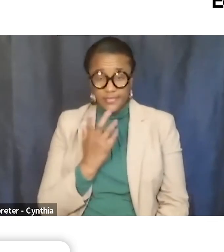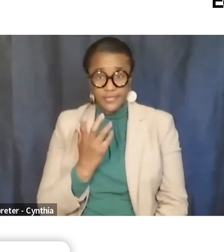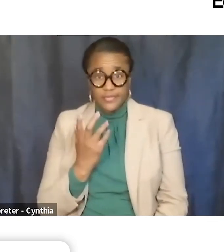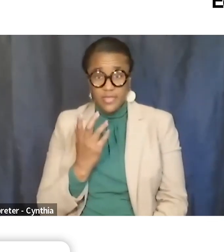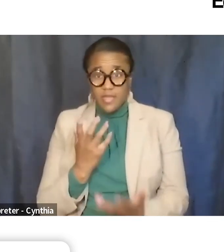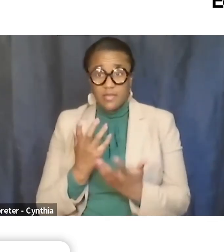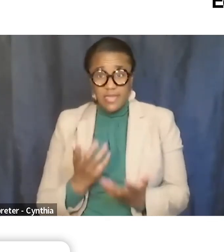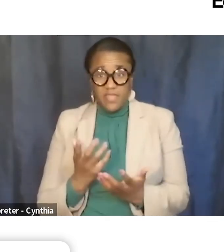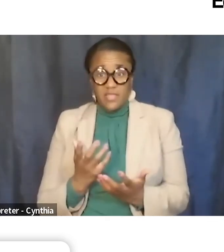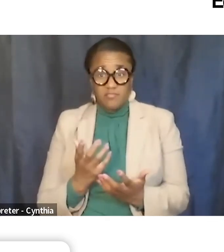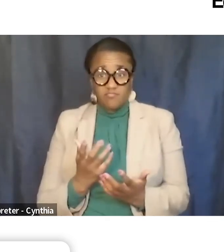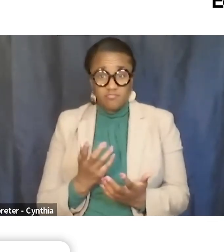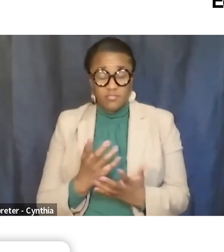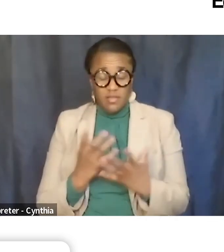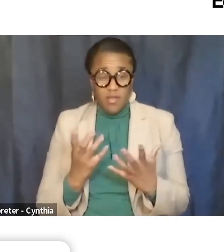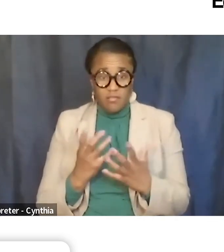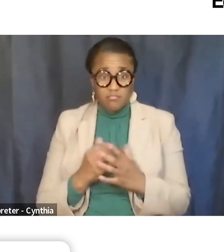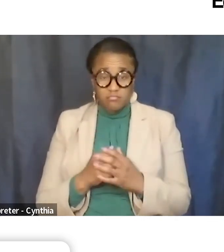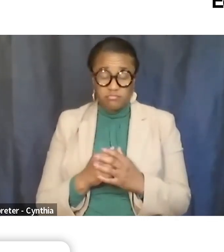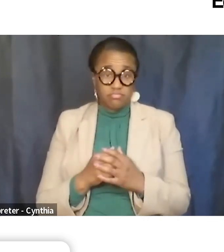heavy. And yeah.